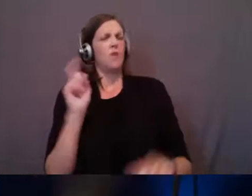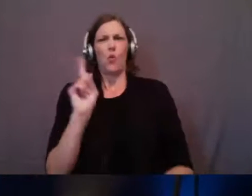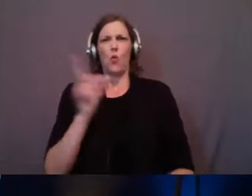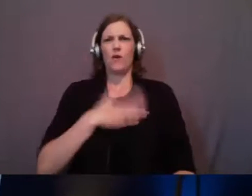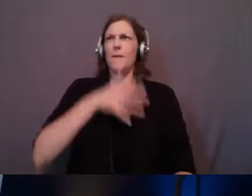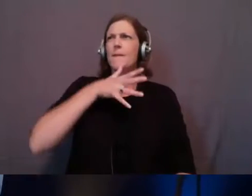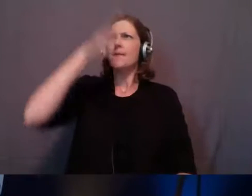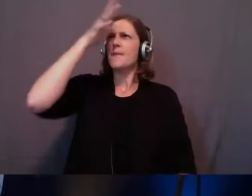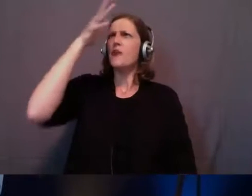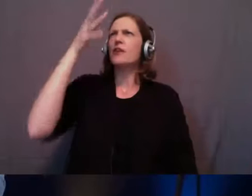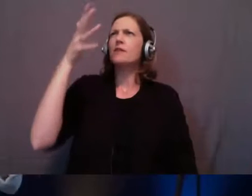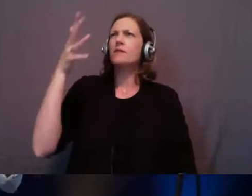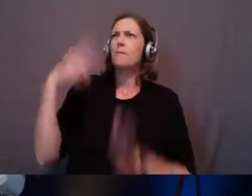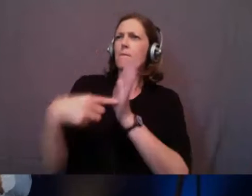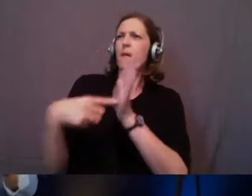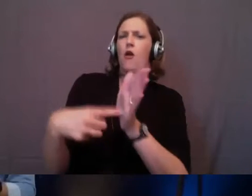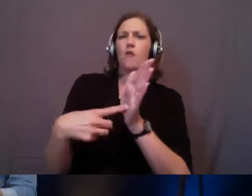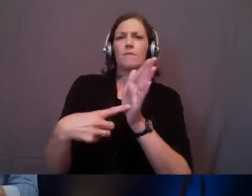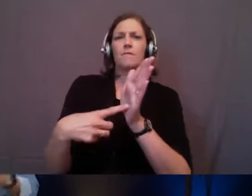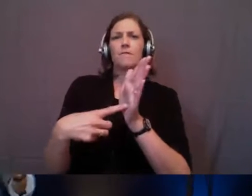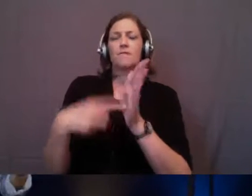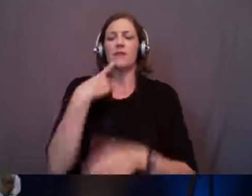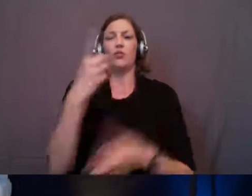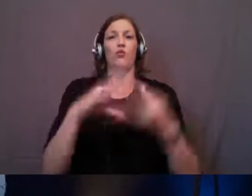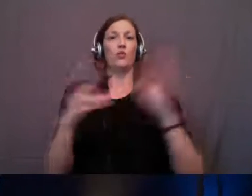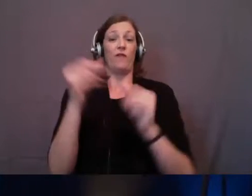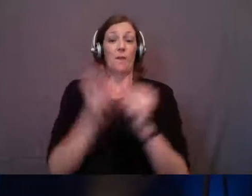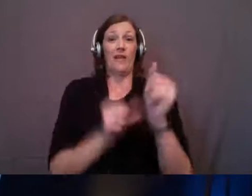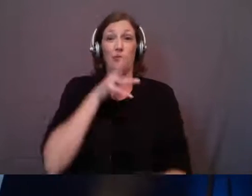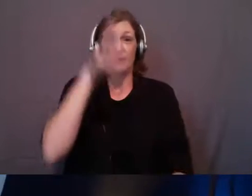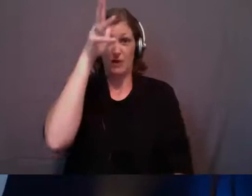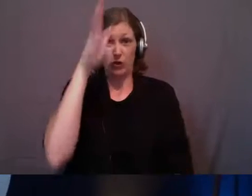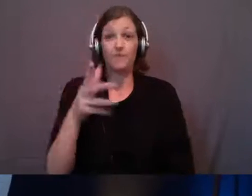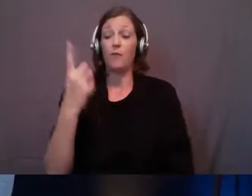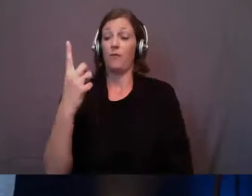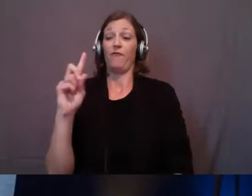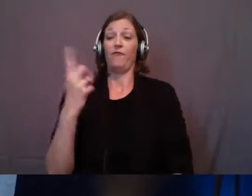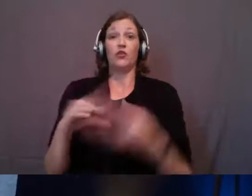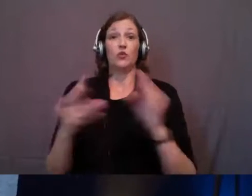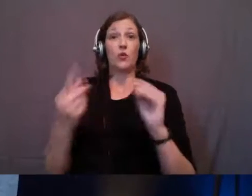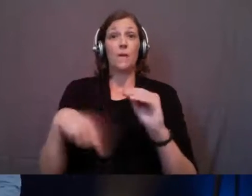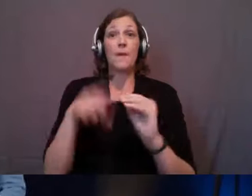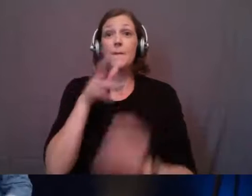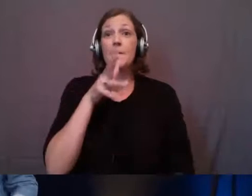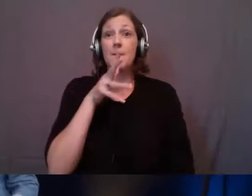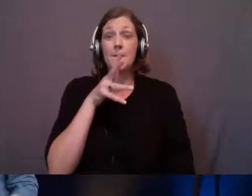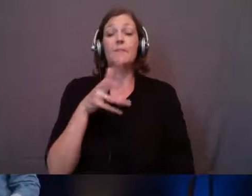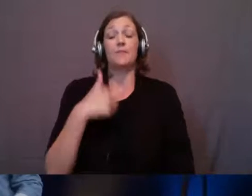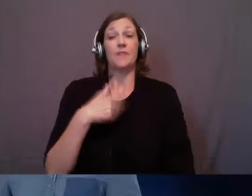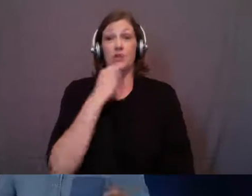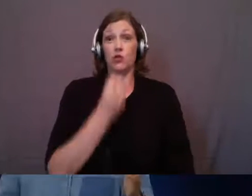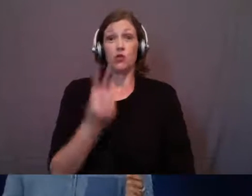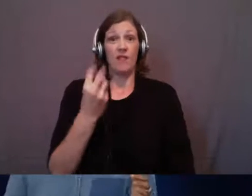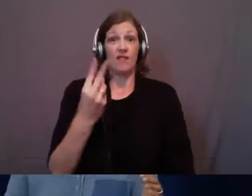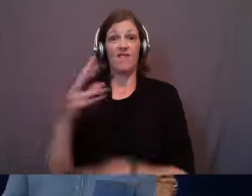intensity for me? I'm going to tell a story of each of my parents. The first one's going to be about my mom. I was 12 years old, and we were leaving South Texas. I